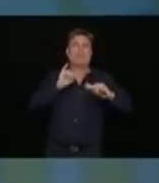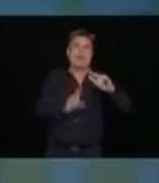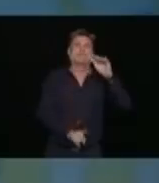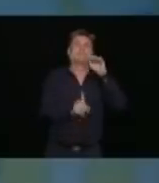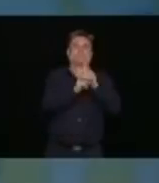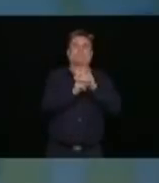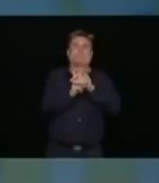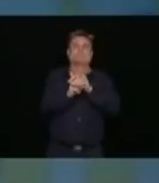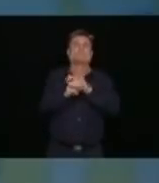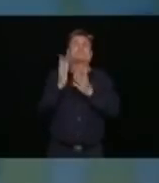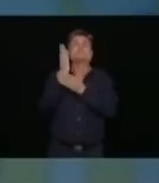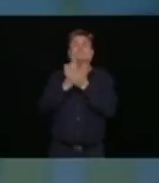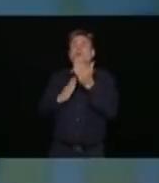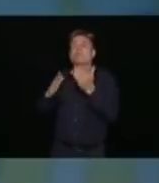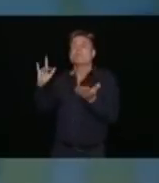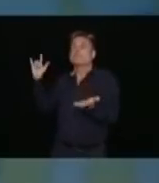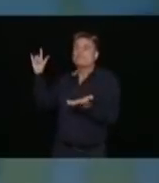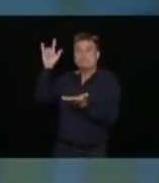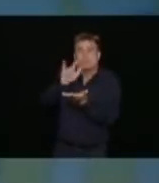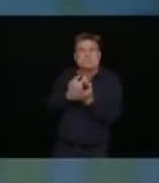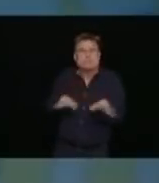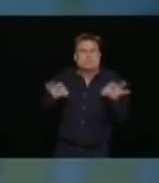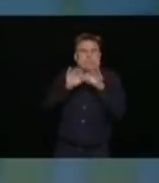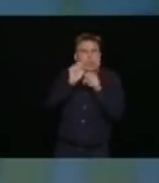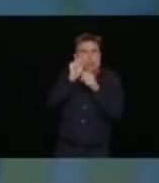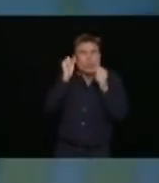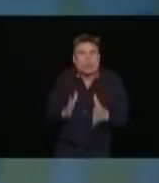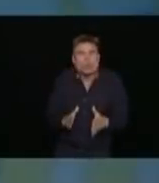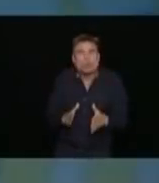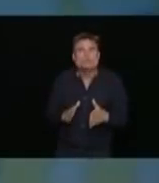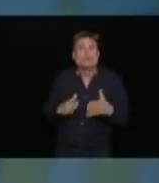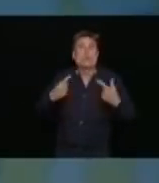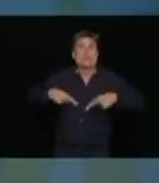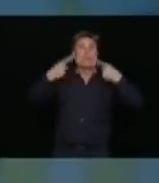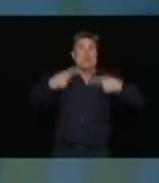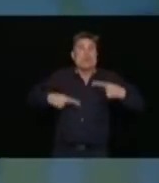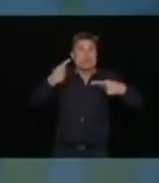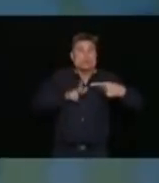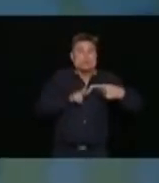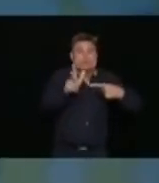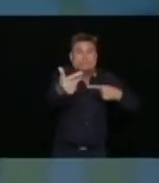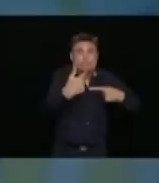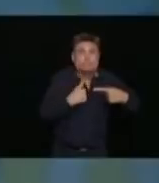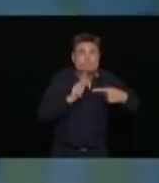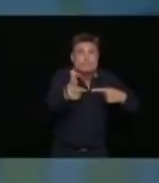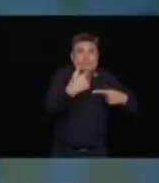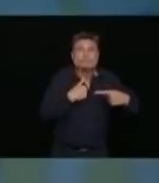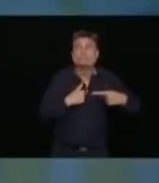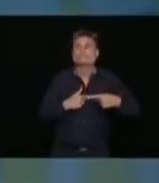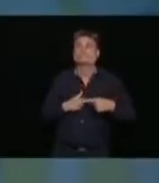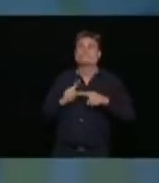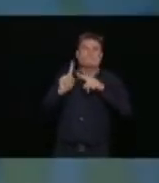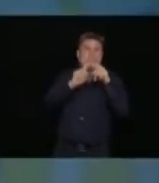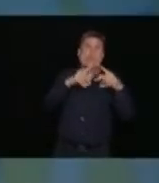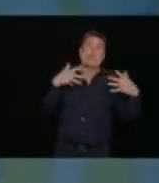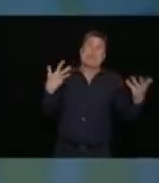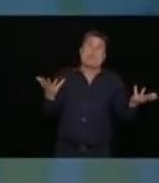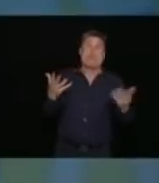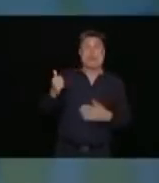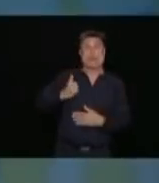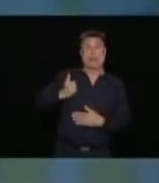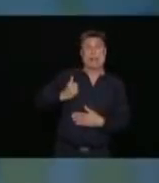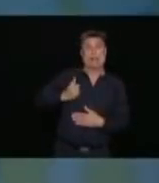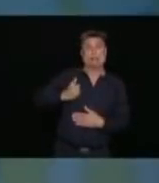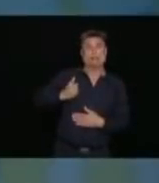our temporary foreign workers in some cases, as well as people, Canadians, who have repatriated from other countries, including more